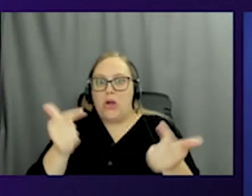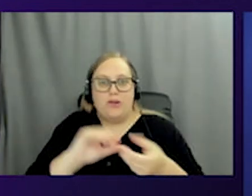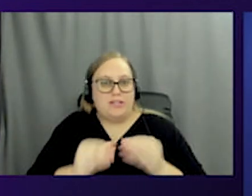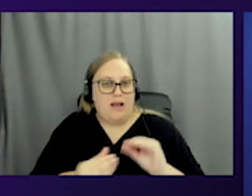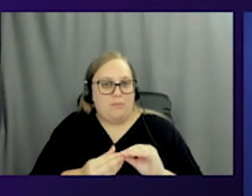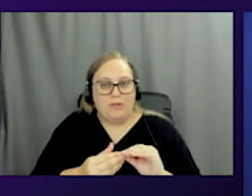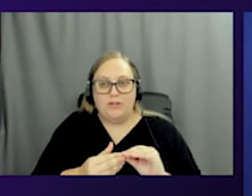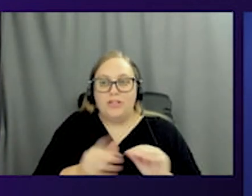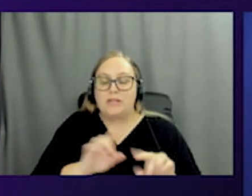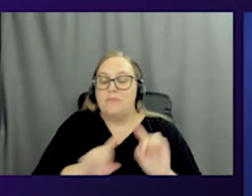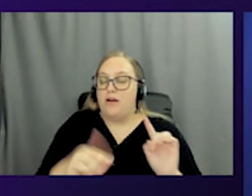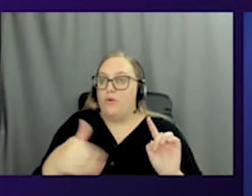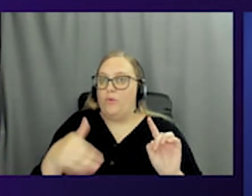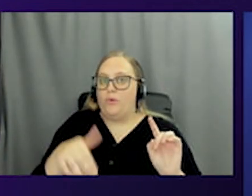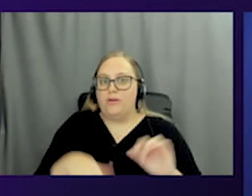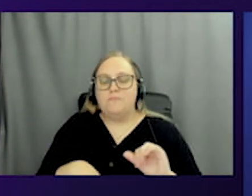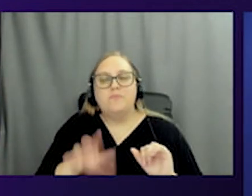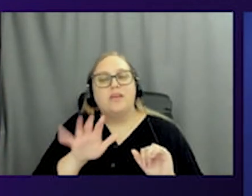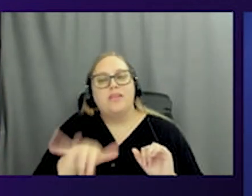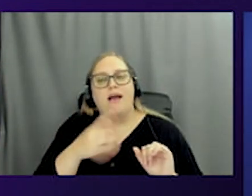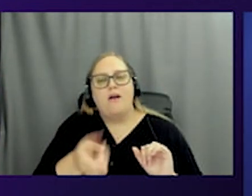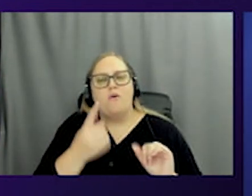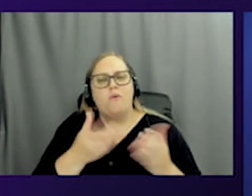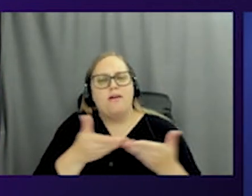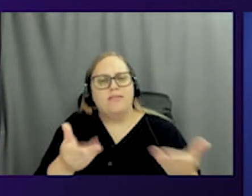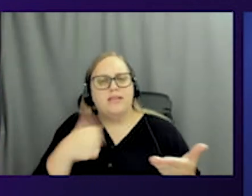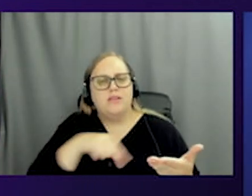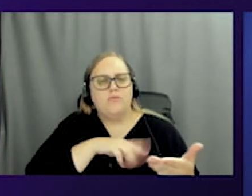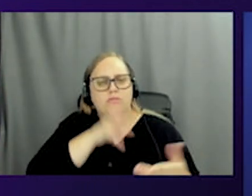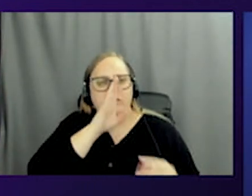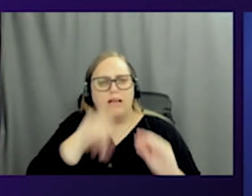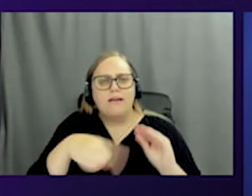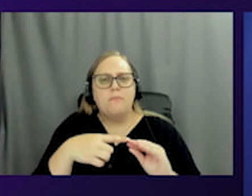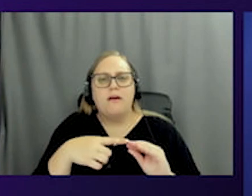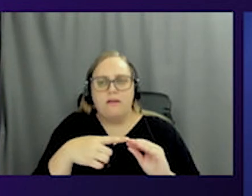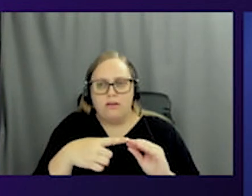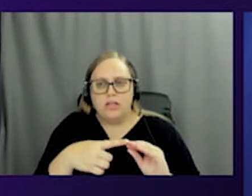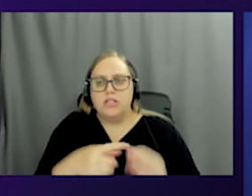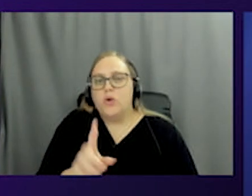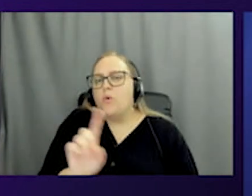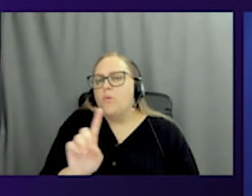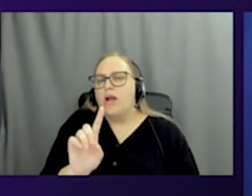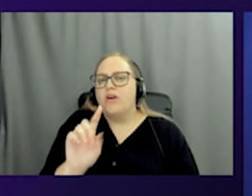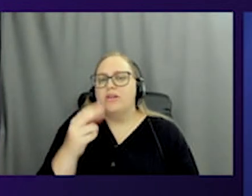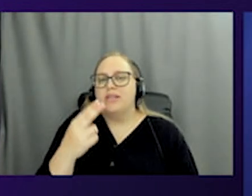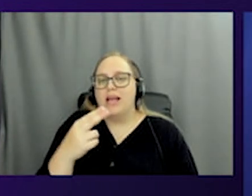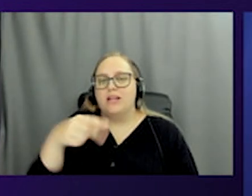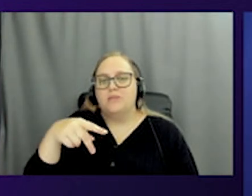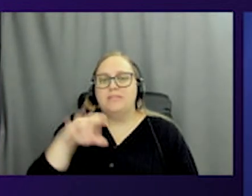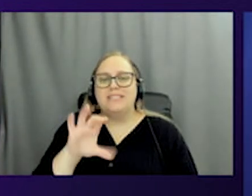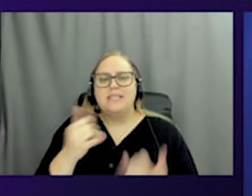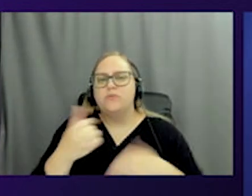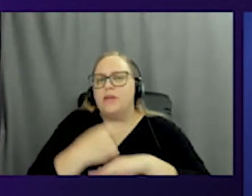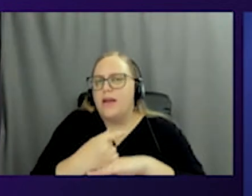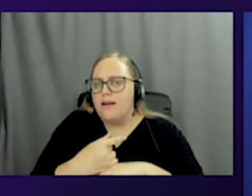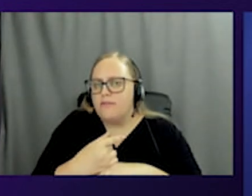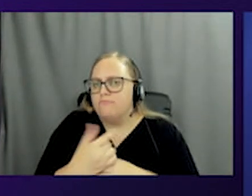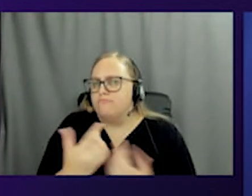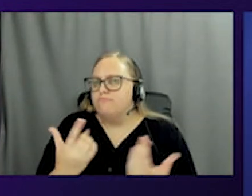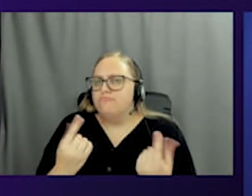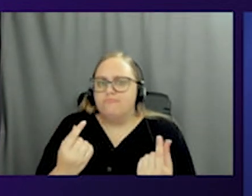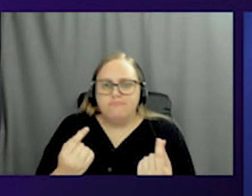But so one of the things that we were talking about is where is HPC today, and what are some of the primary